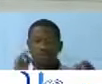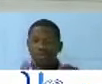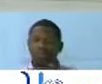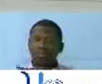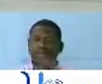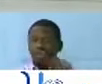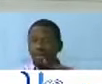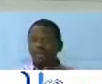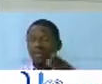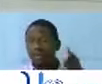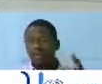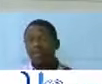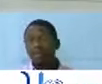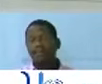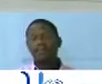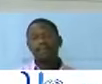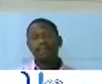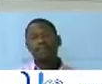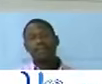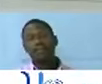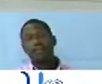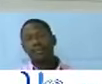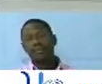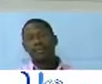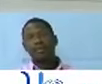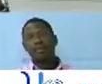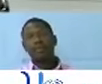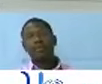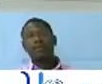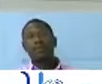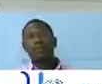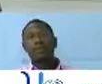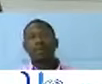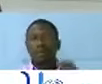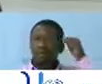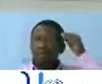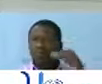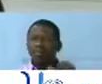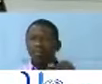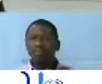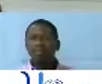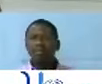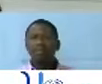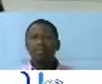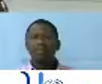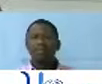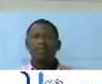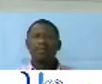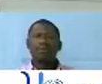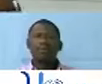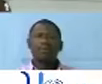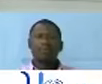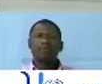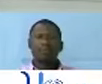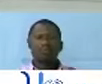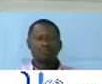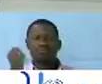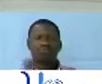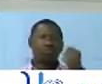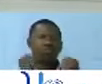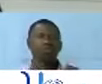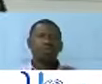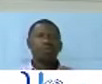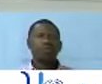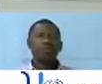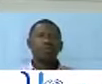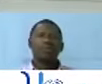ni ñu yëngu ci wali karang ci courtyard bi. I remember this big I think it's Ford F-150 vehicle that